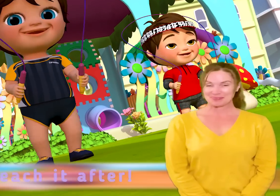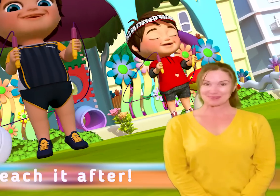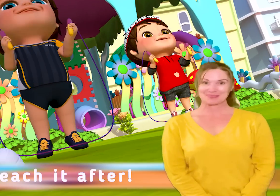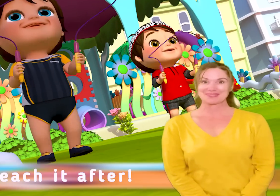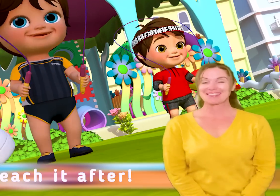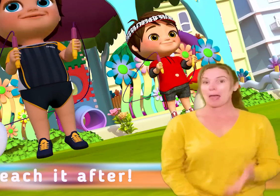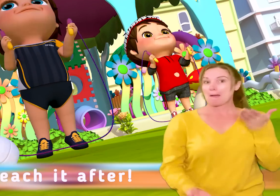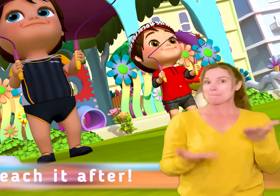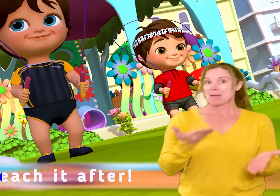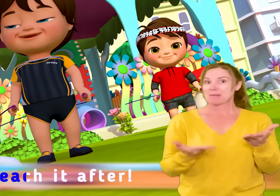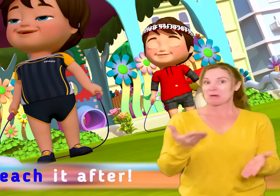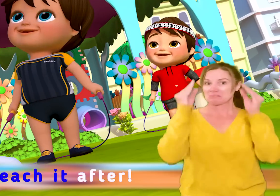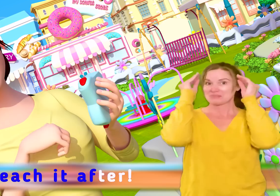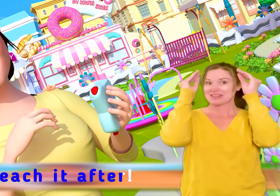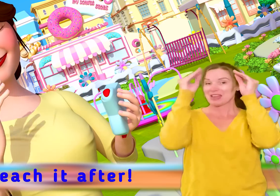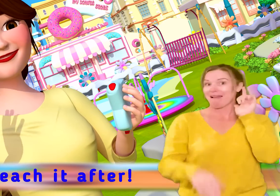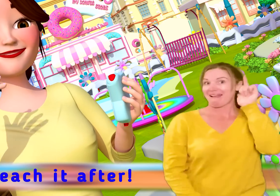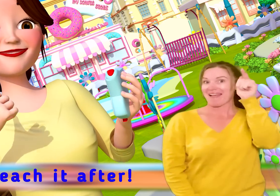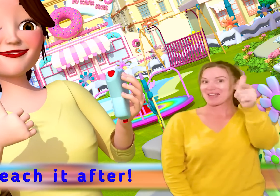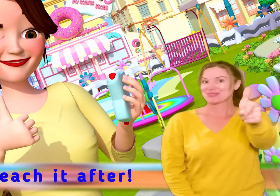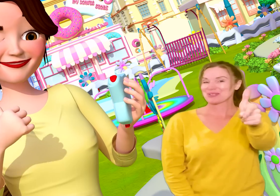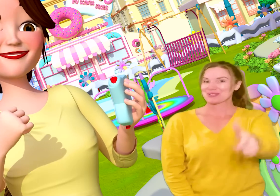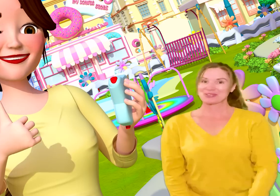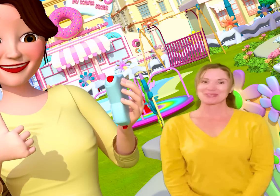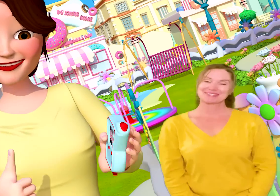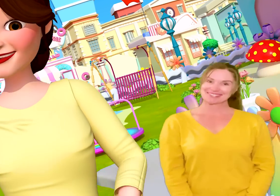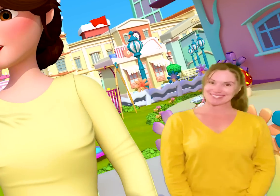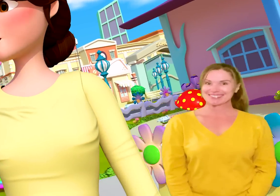after and maybe we'll teach it after